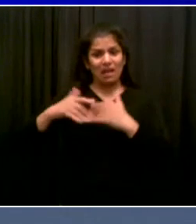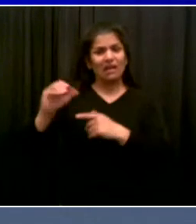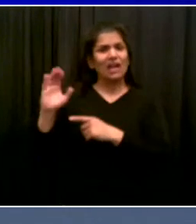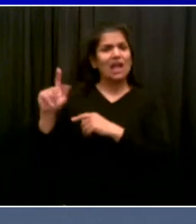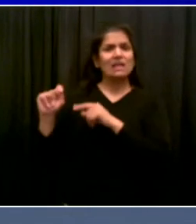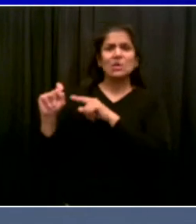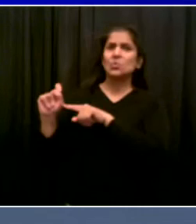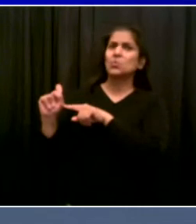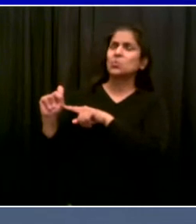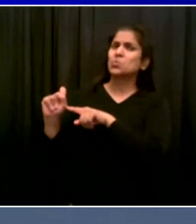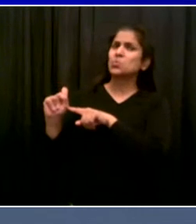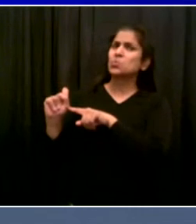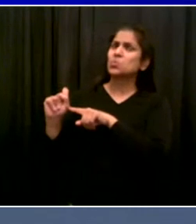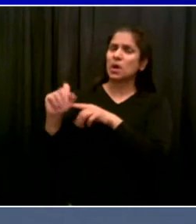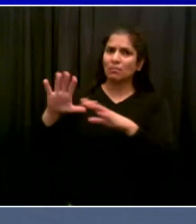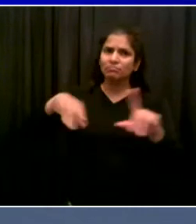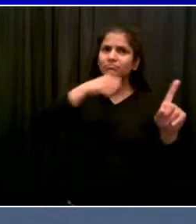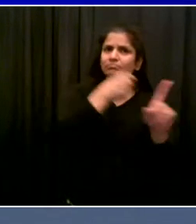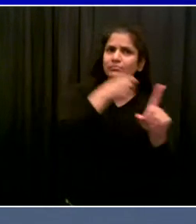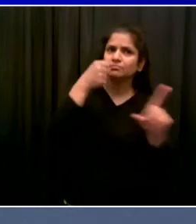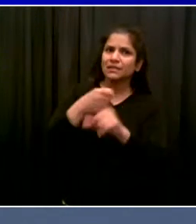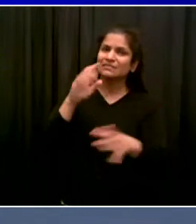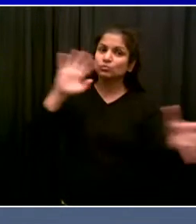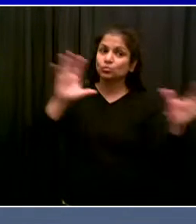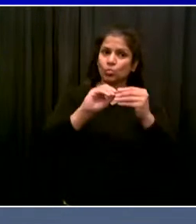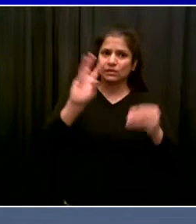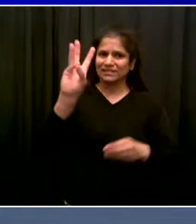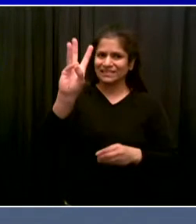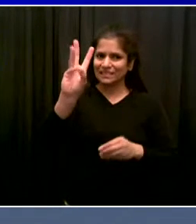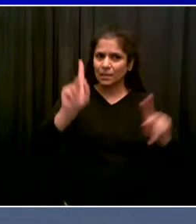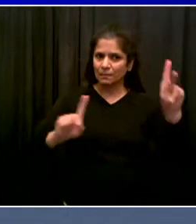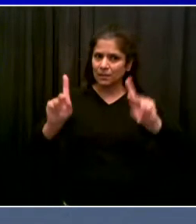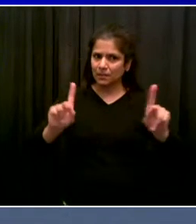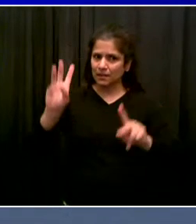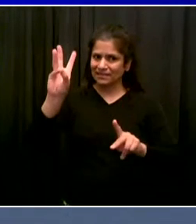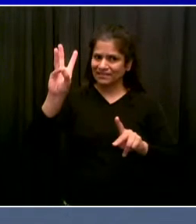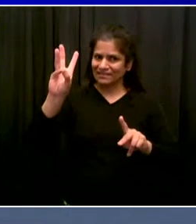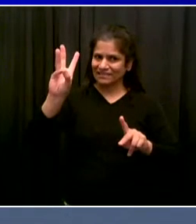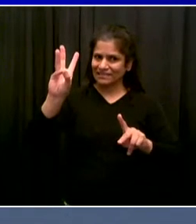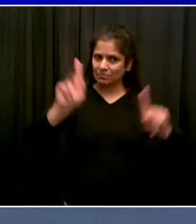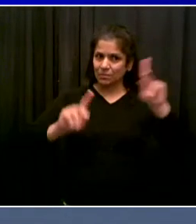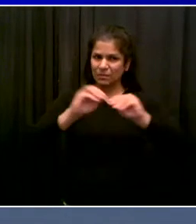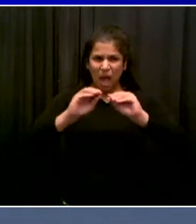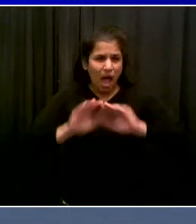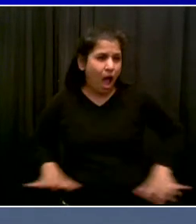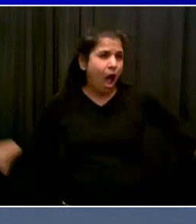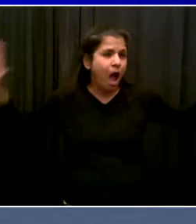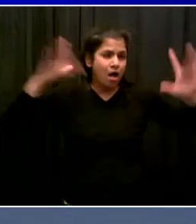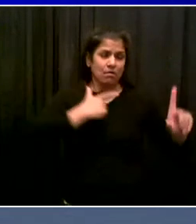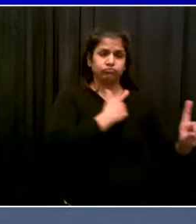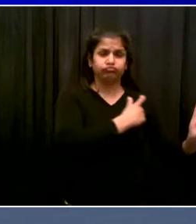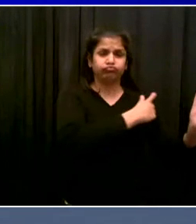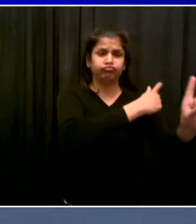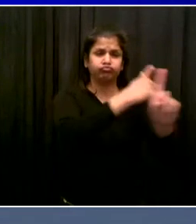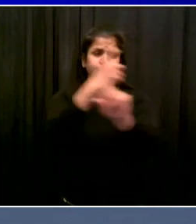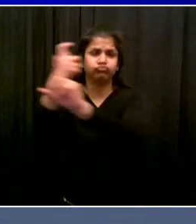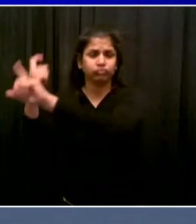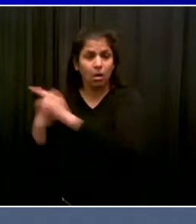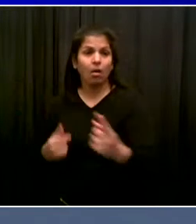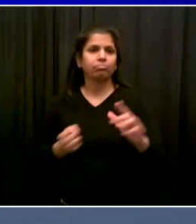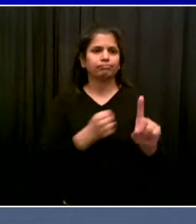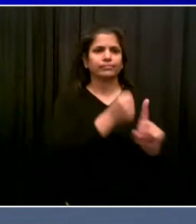6 cases. And that's important because we want that kind of warning system to be functioning at all times.